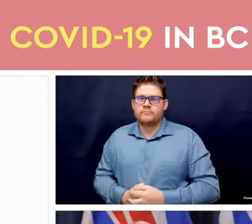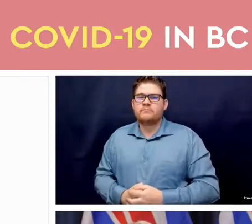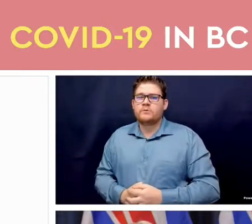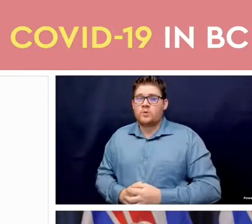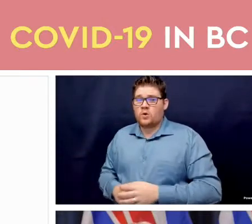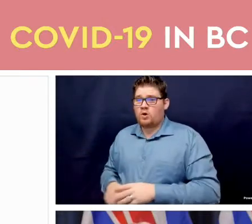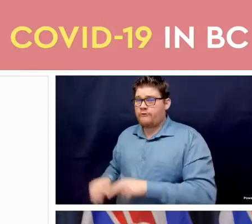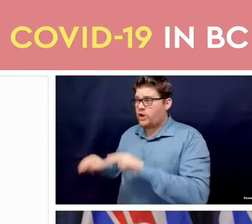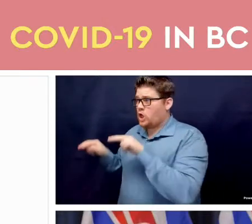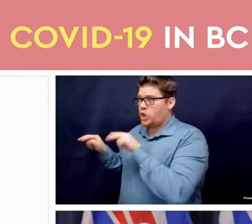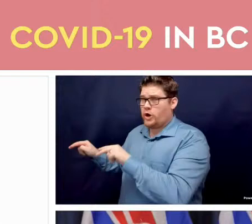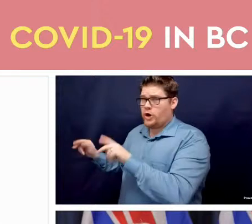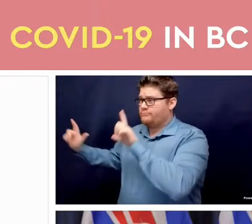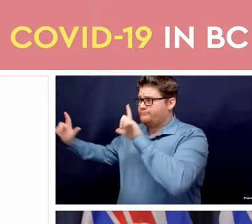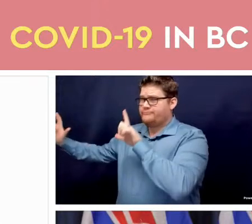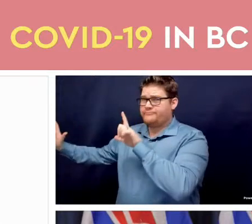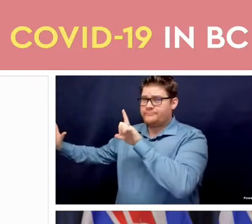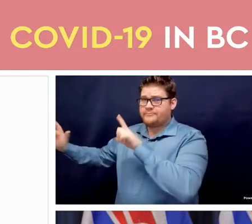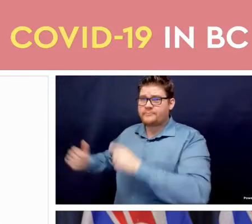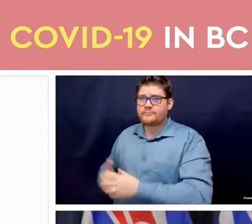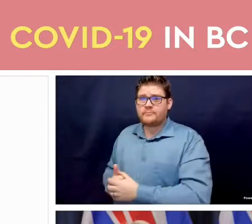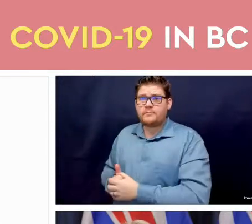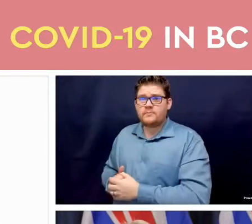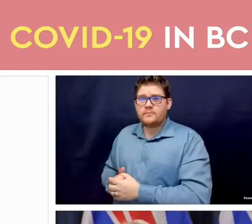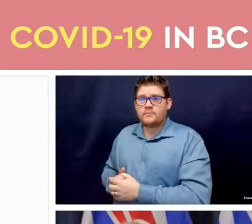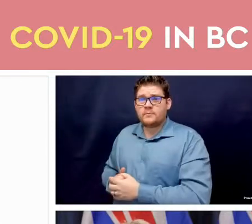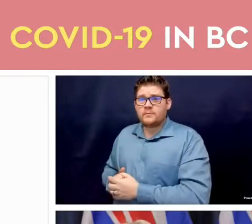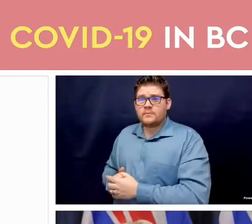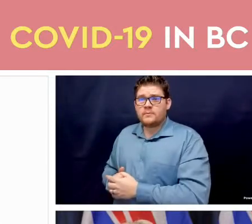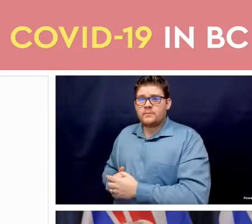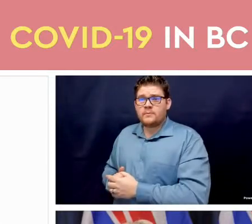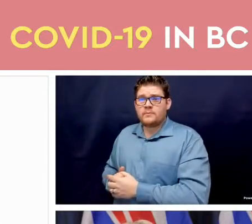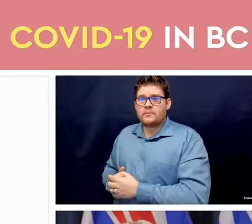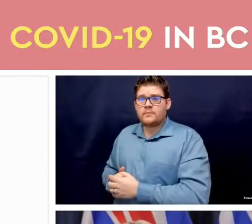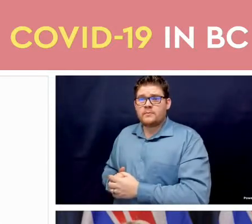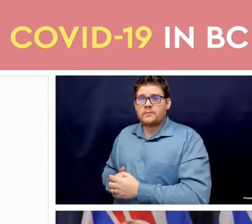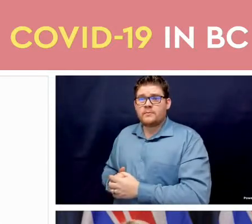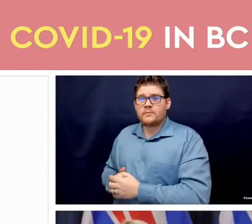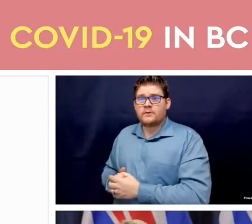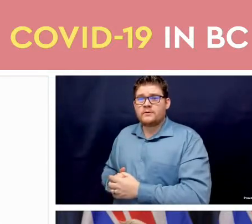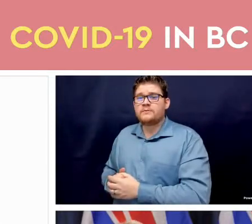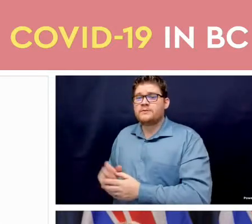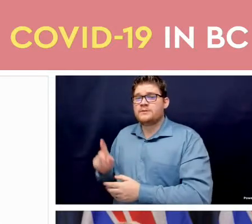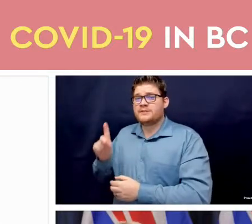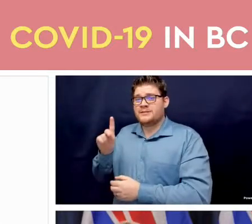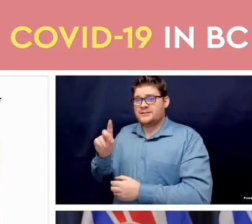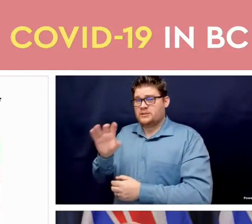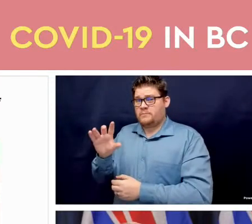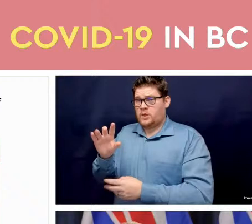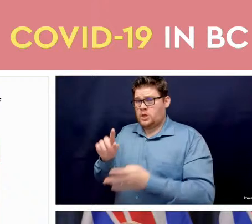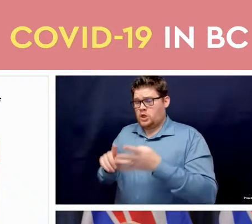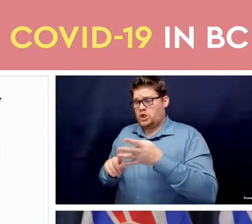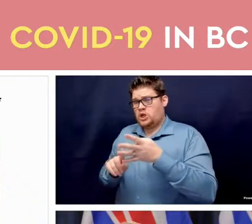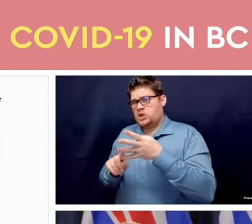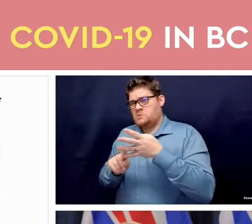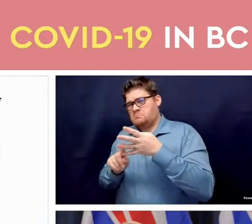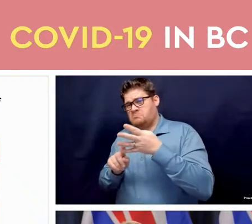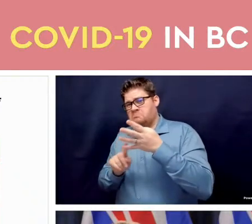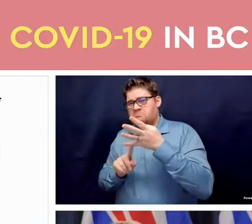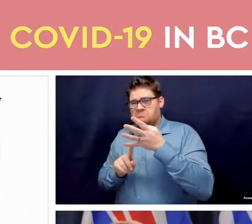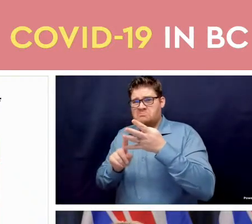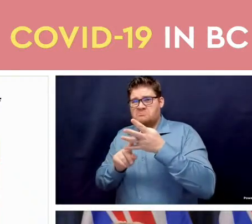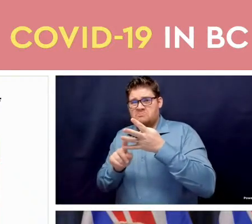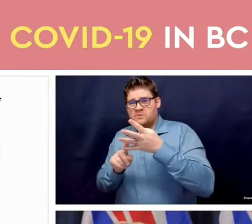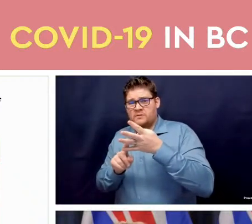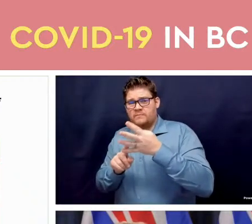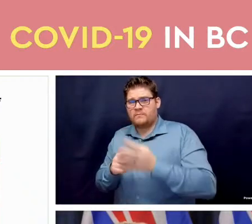of stay and not as severe illness. So we need to understand if that holds true in our population here in BC.